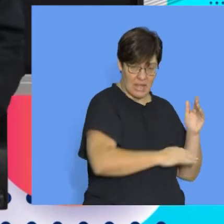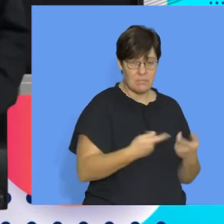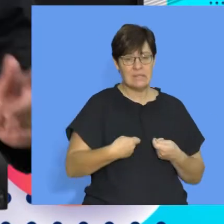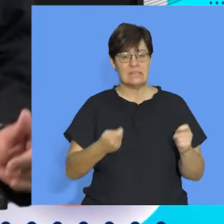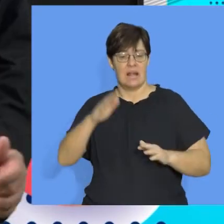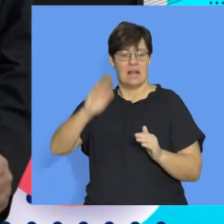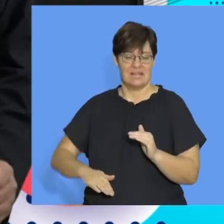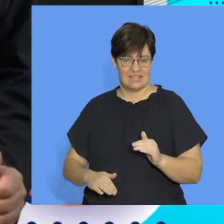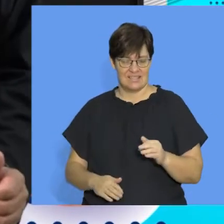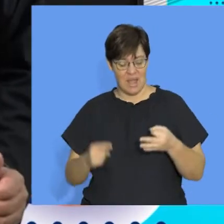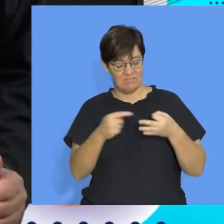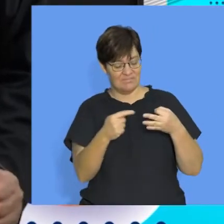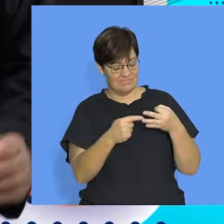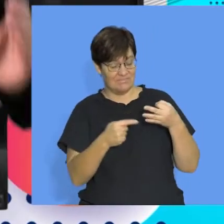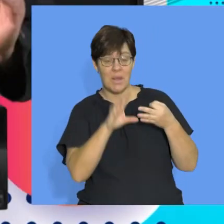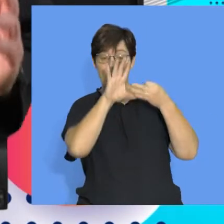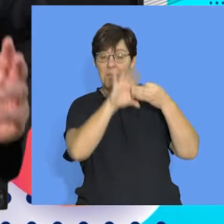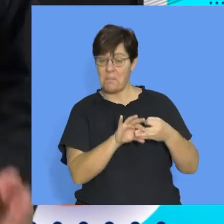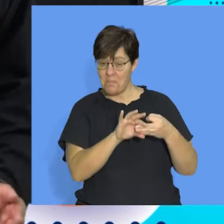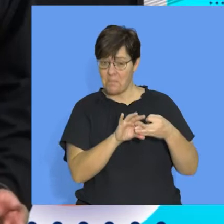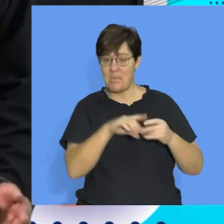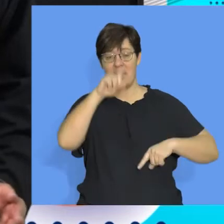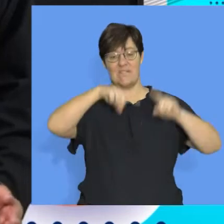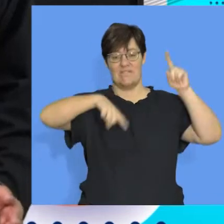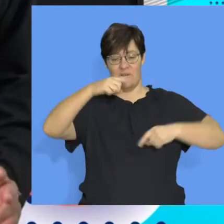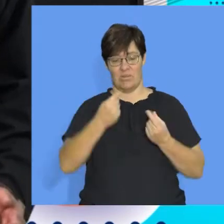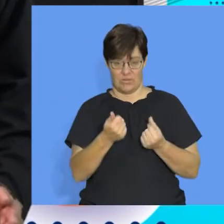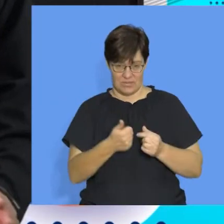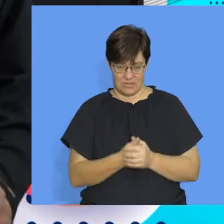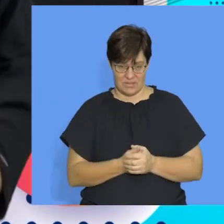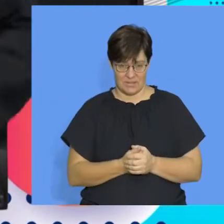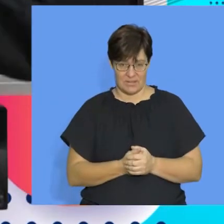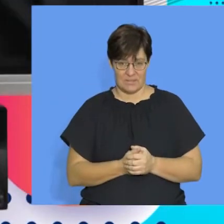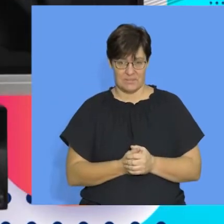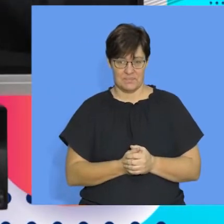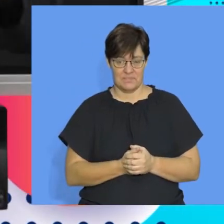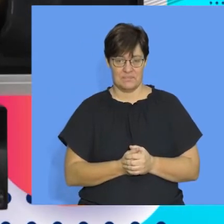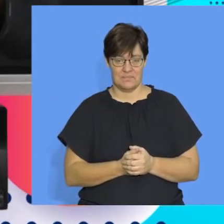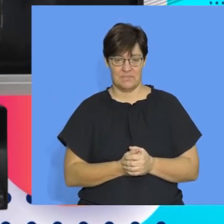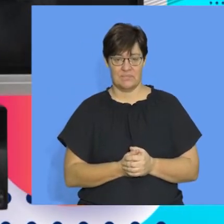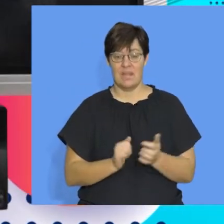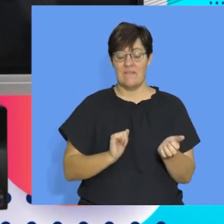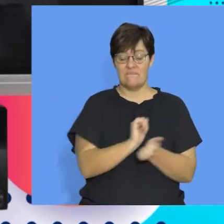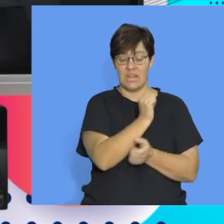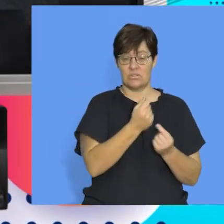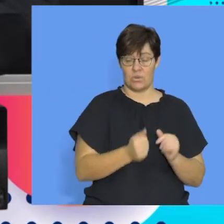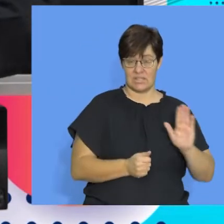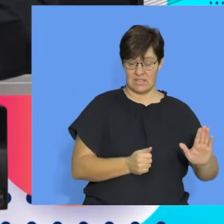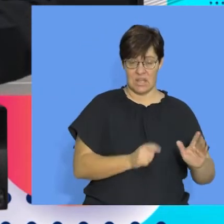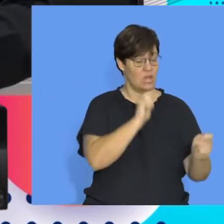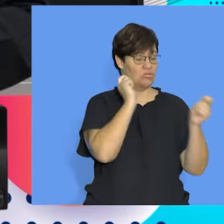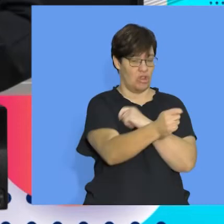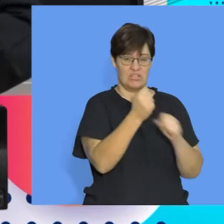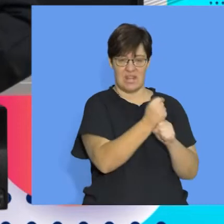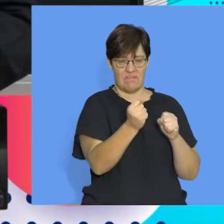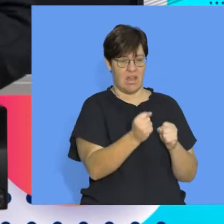accounts would fall within the category of variable costs. Once again, fixed costs do not change with the number